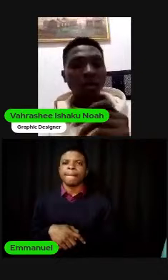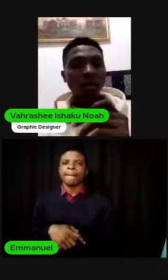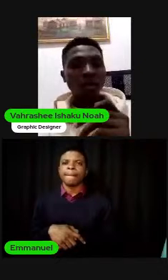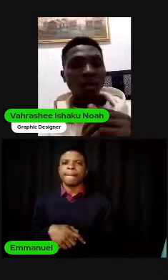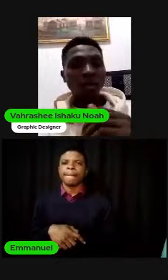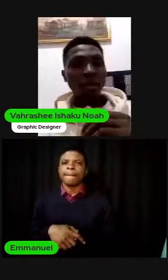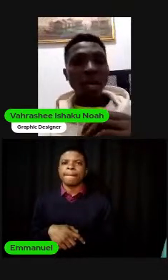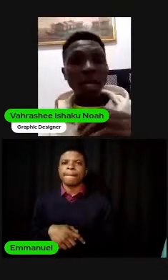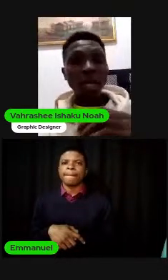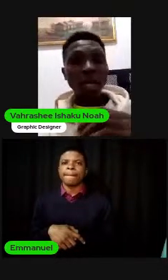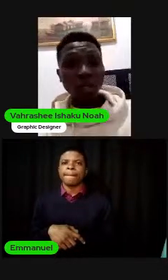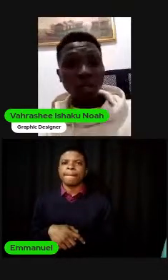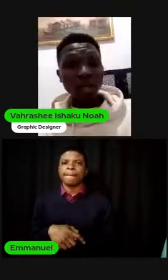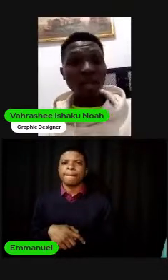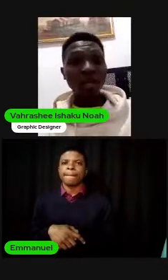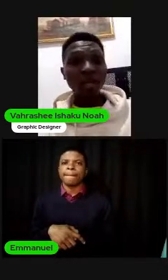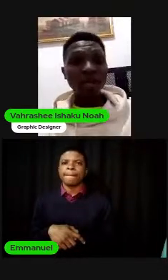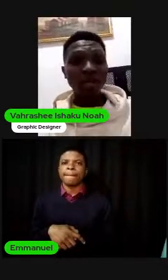Can you see me?